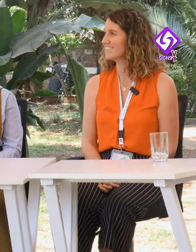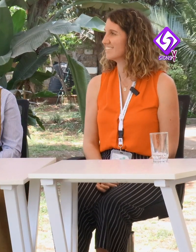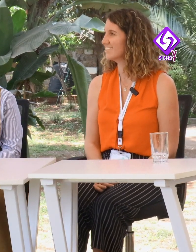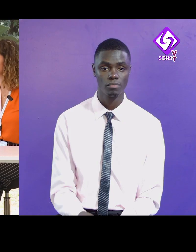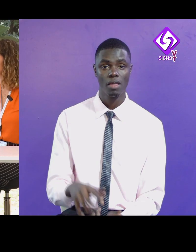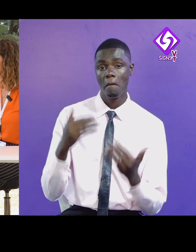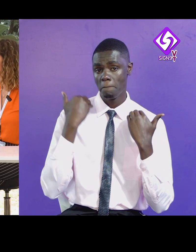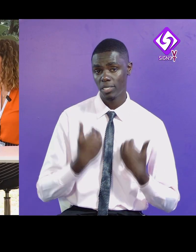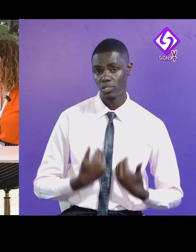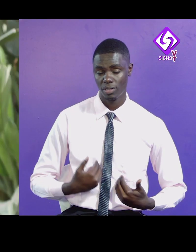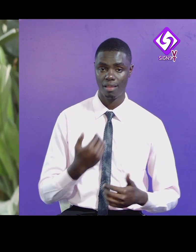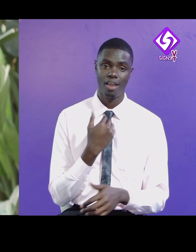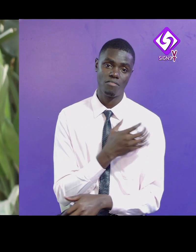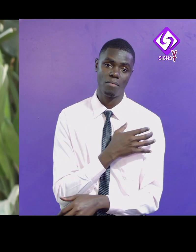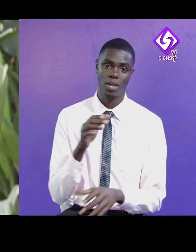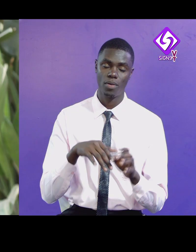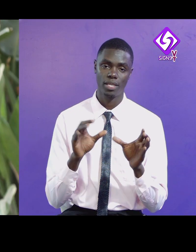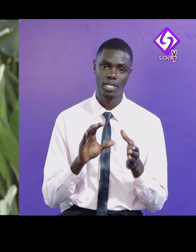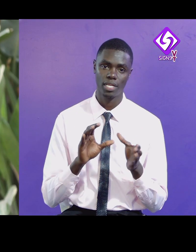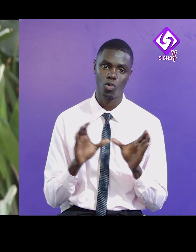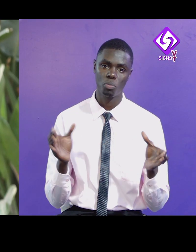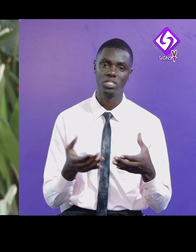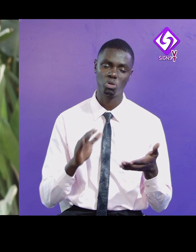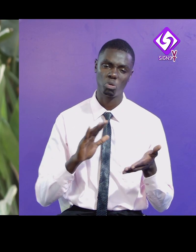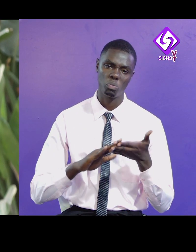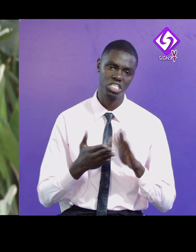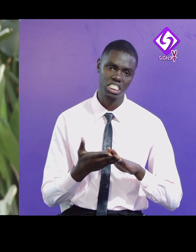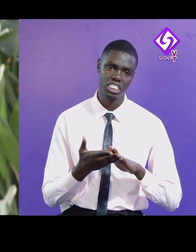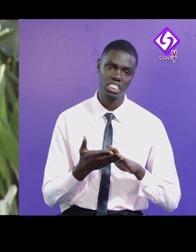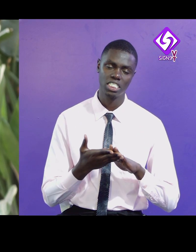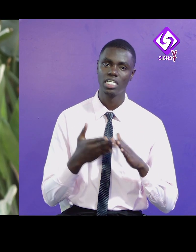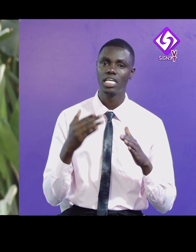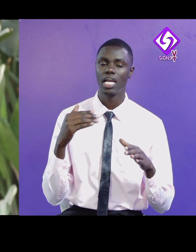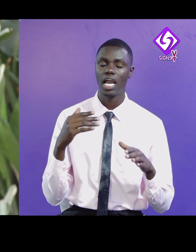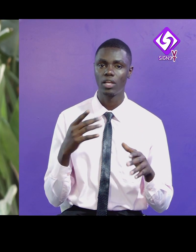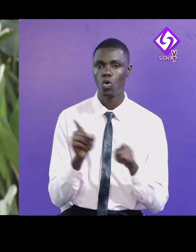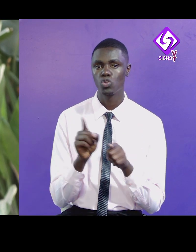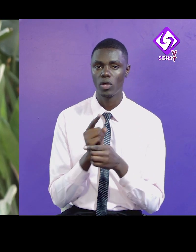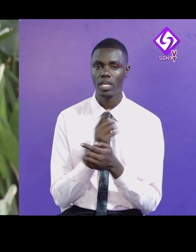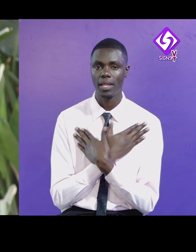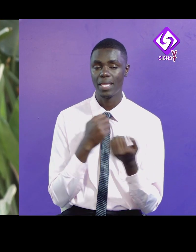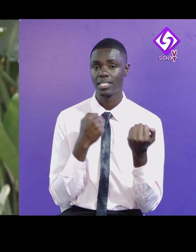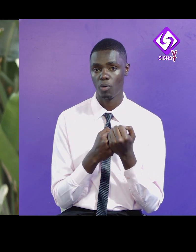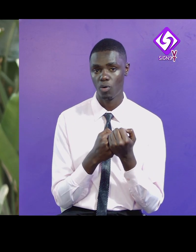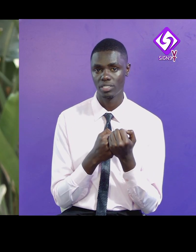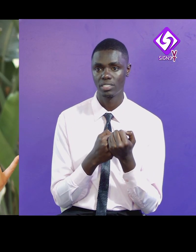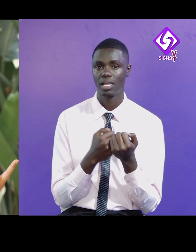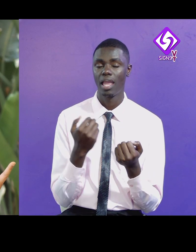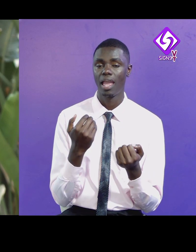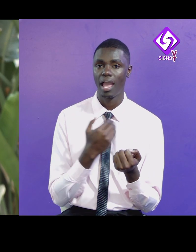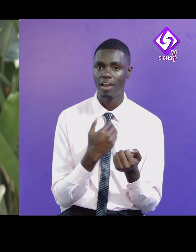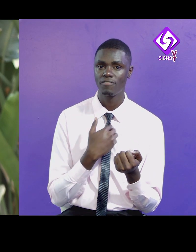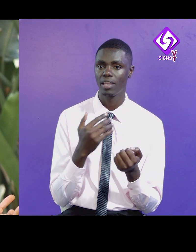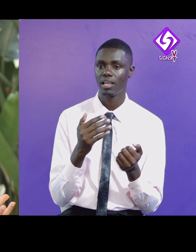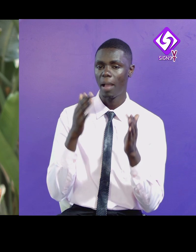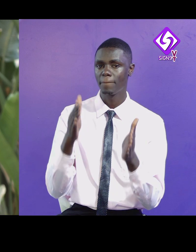I think for me is there's a power in community, and there's a power in peer support, and having just one